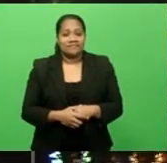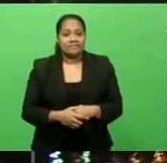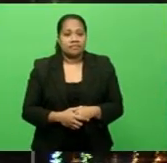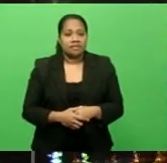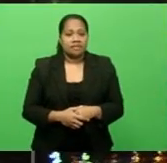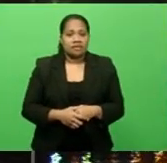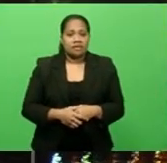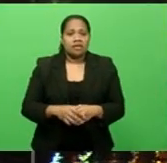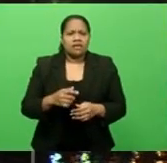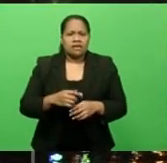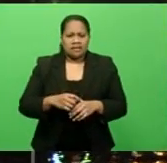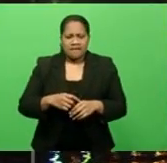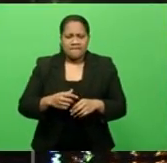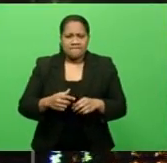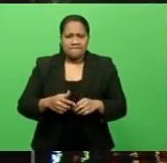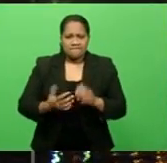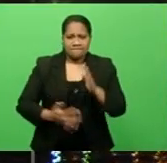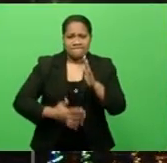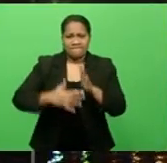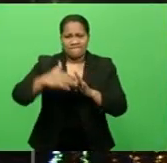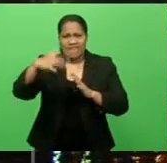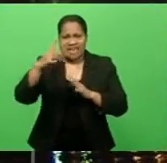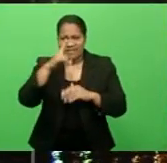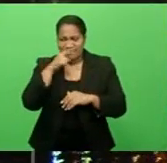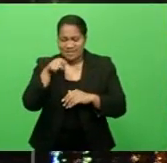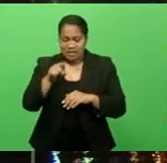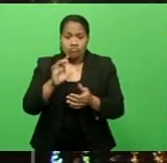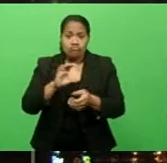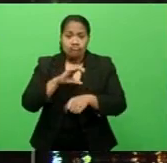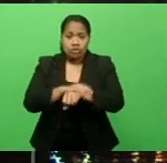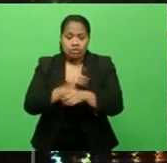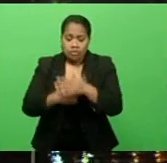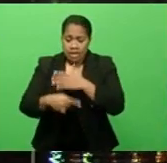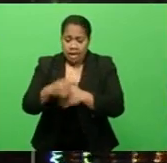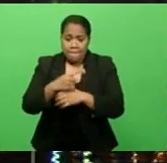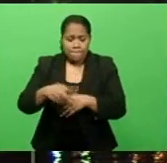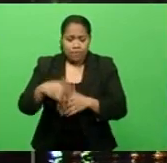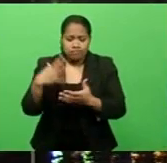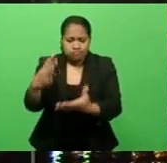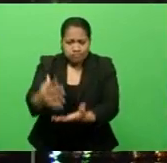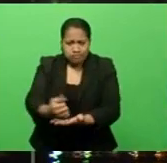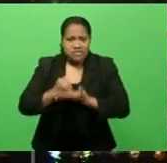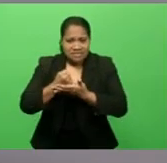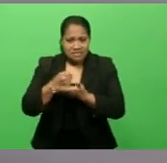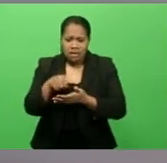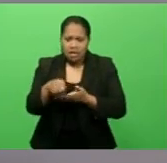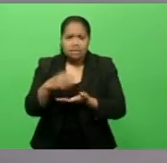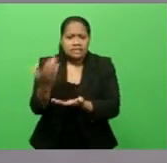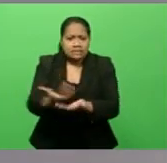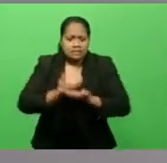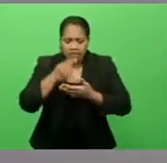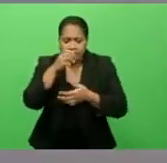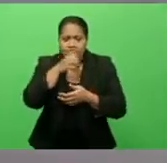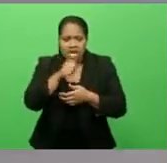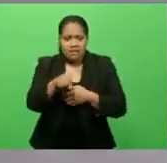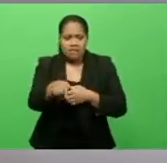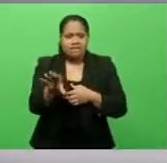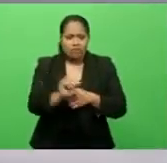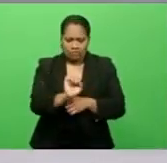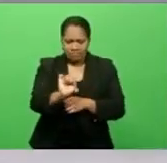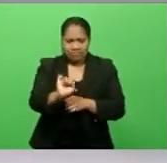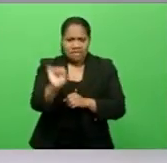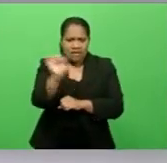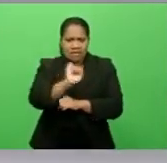Firefighters and police rescued an elderly man from his vehicle after an accident in Pacific Harbour this afternoon. FBC News understands the